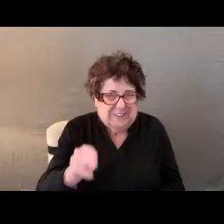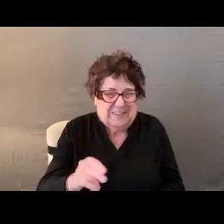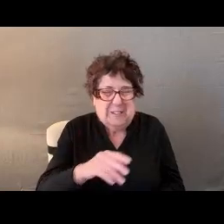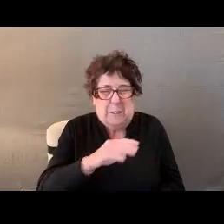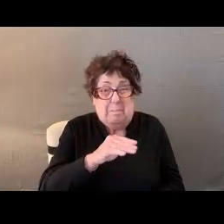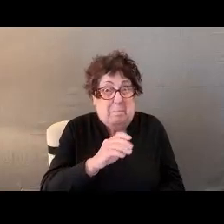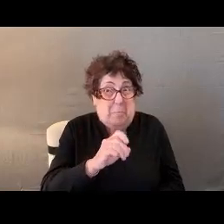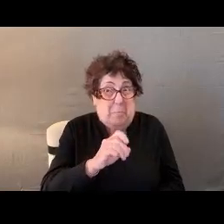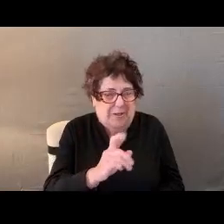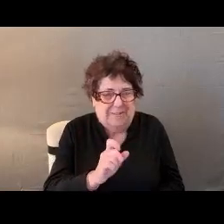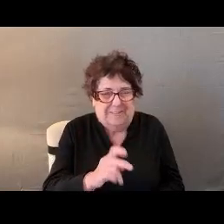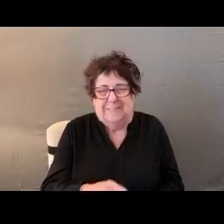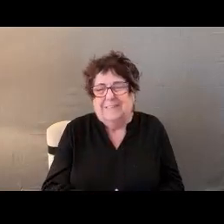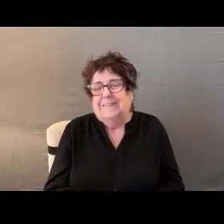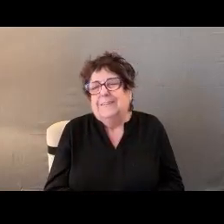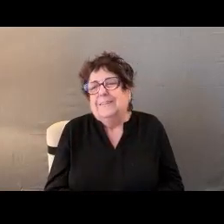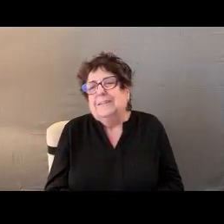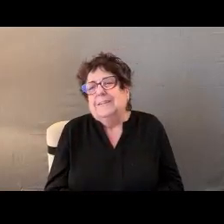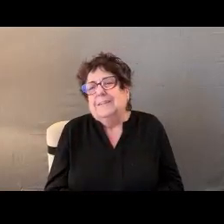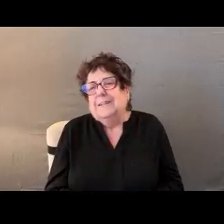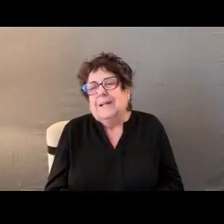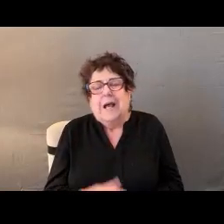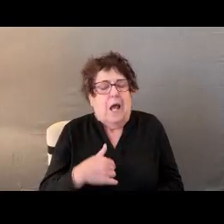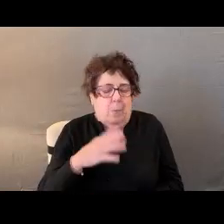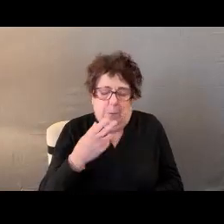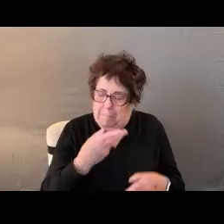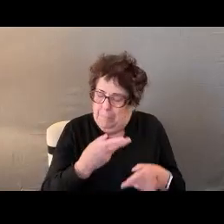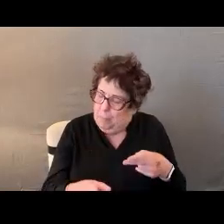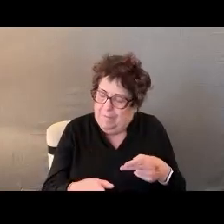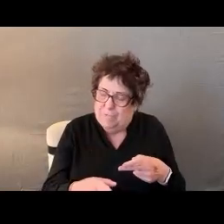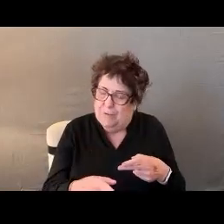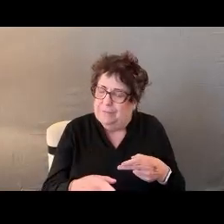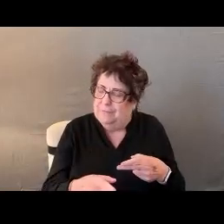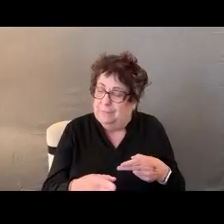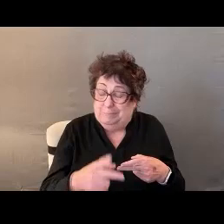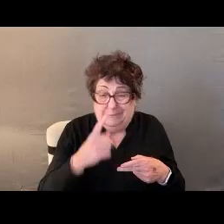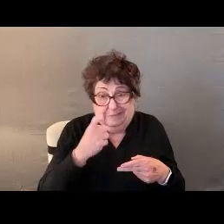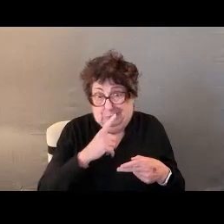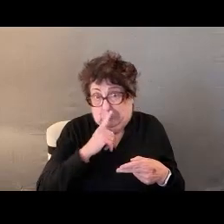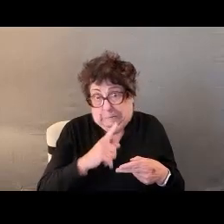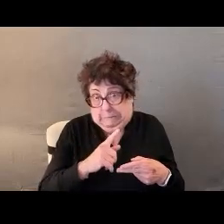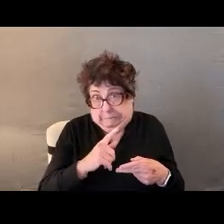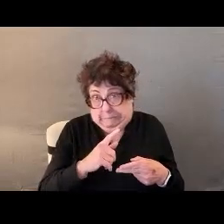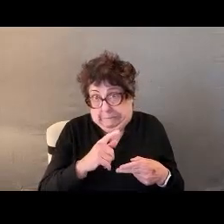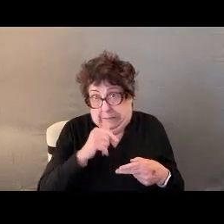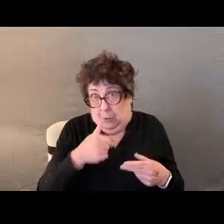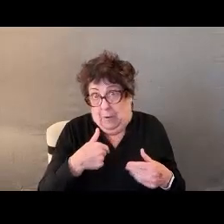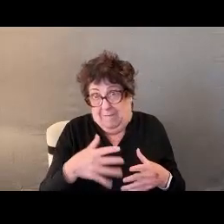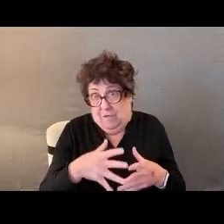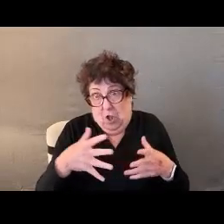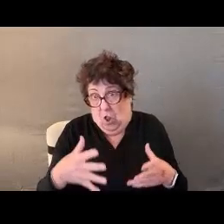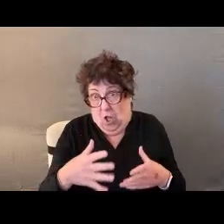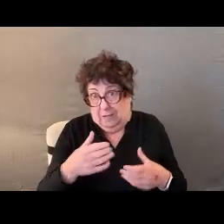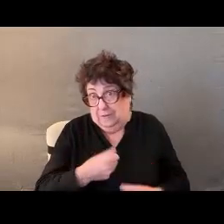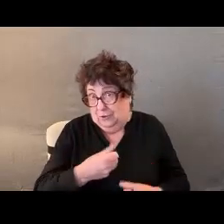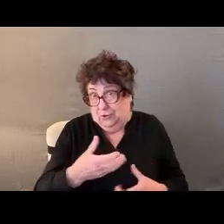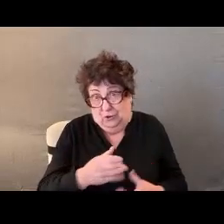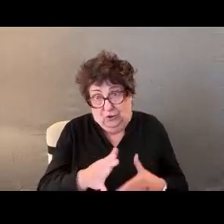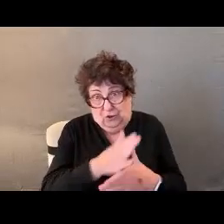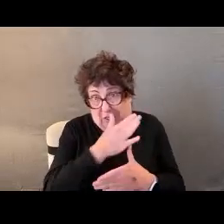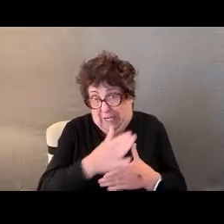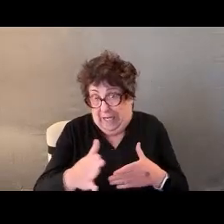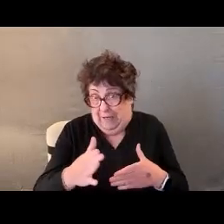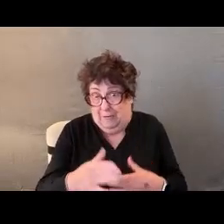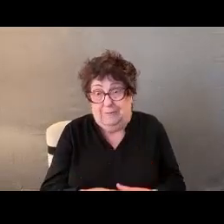All right. I will be very brief because I honestly don't have a lot to share in this regard. I mean, thankfully at